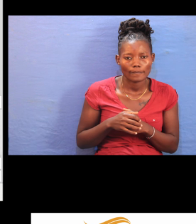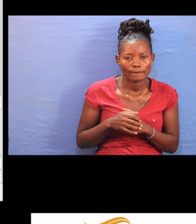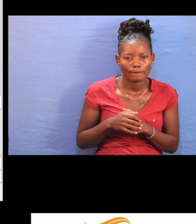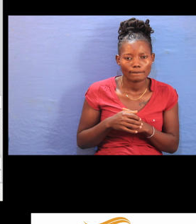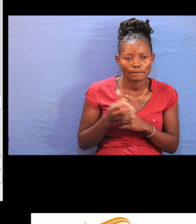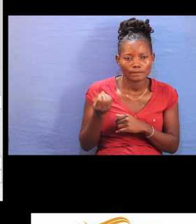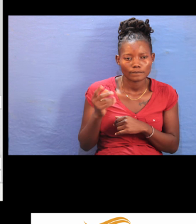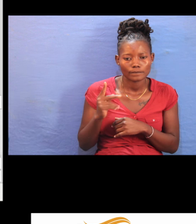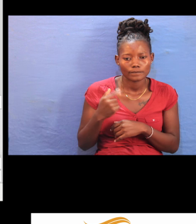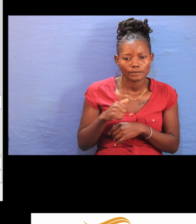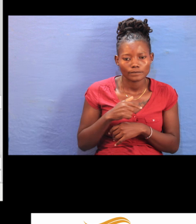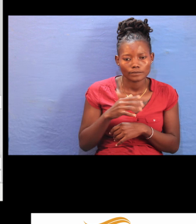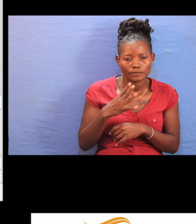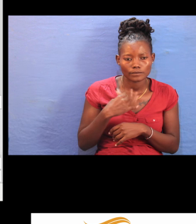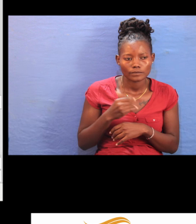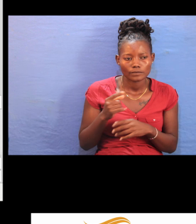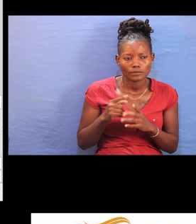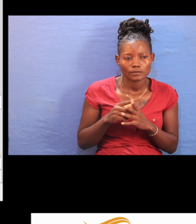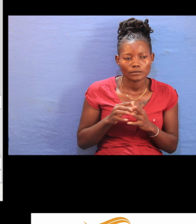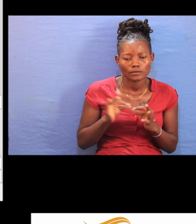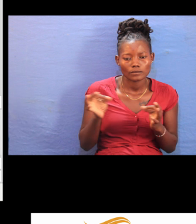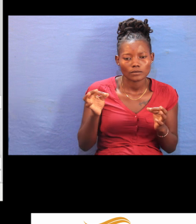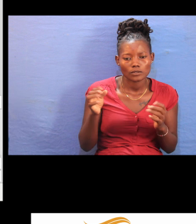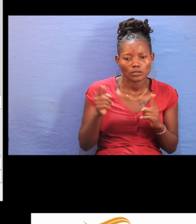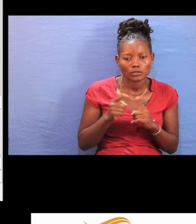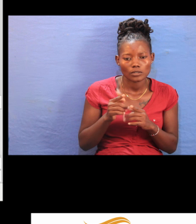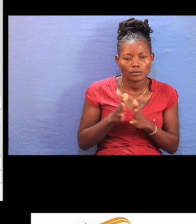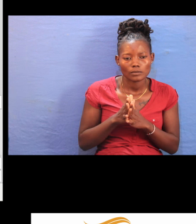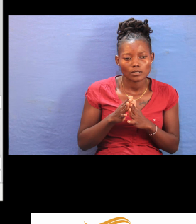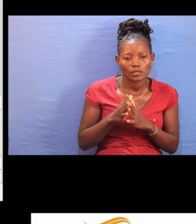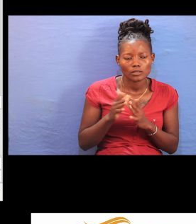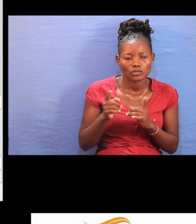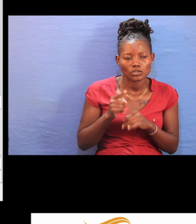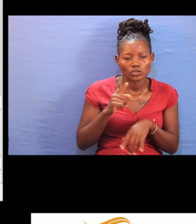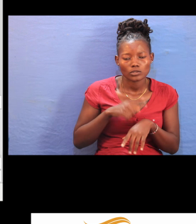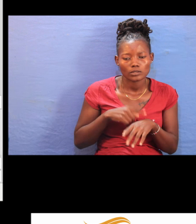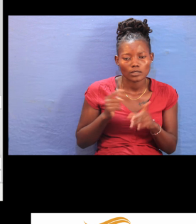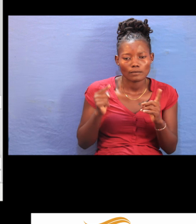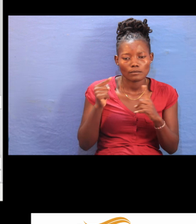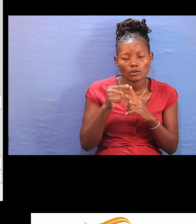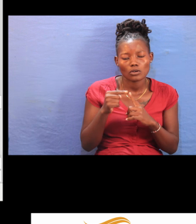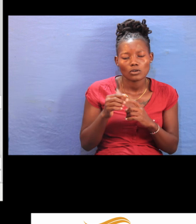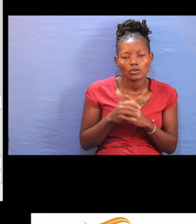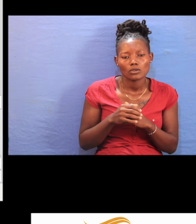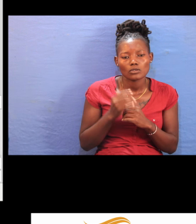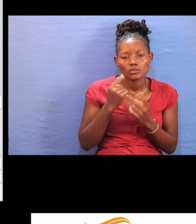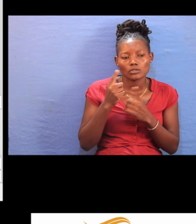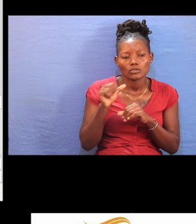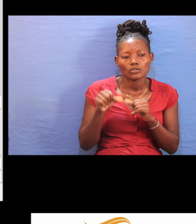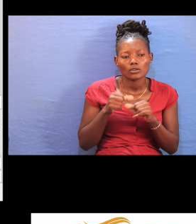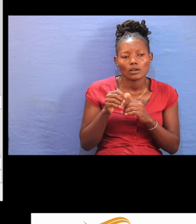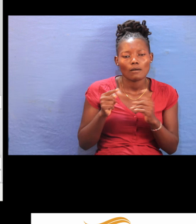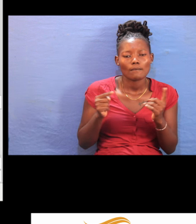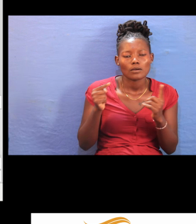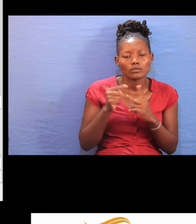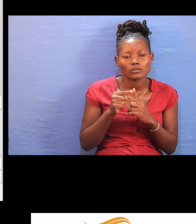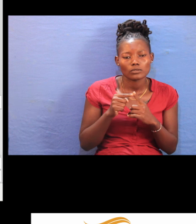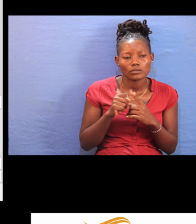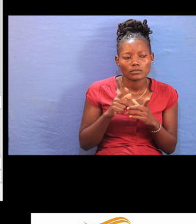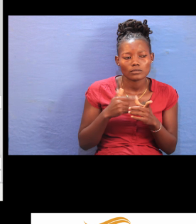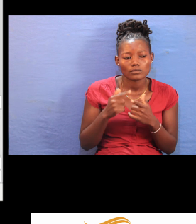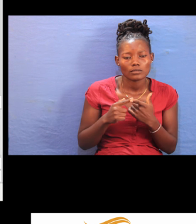So we need long-term and short-term goals. We can use, they talk about goal staircases that